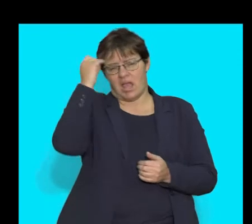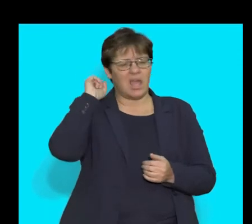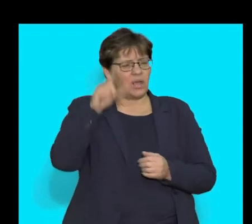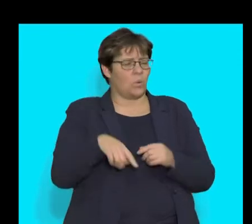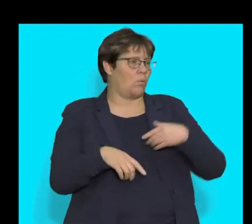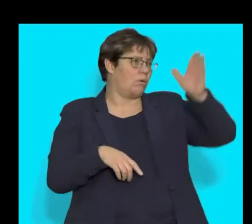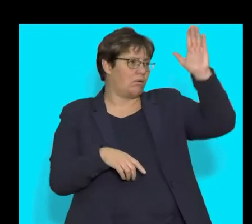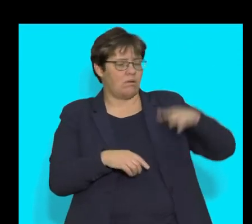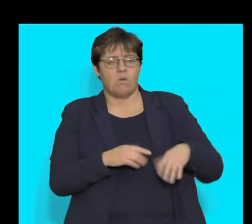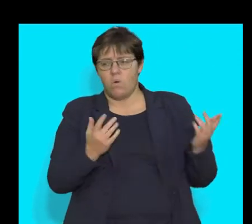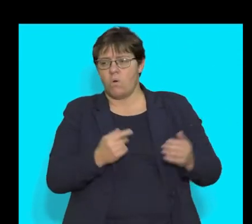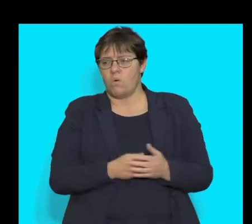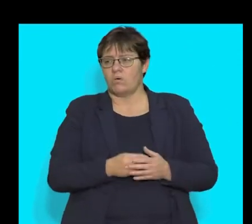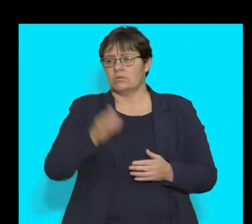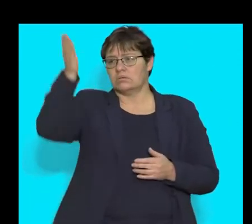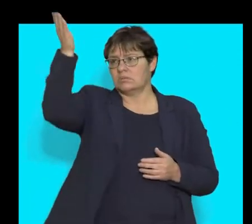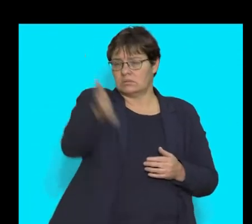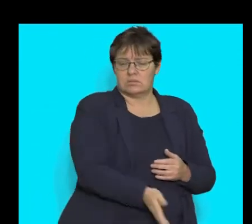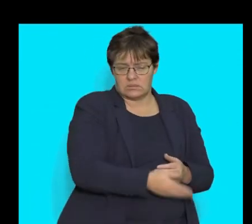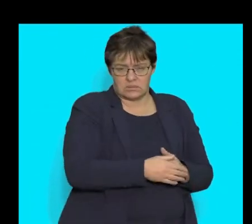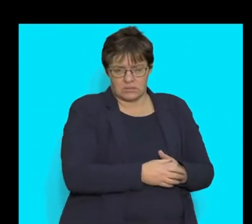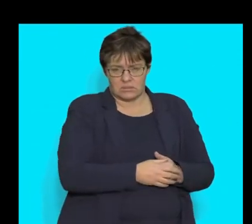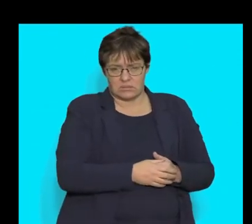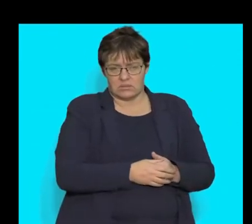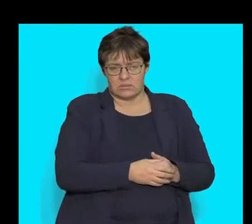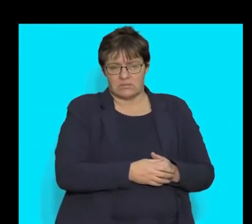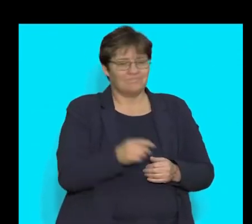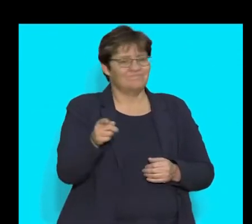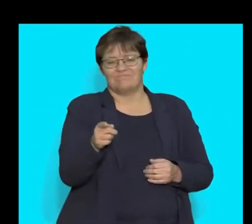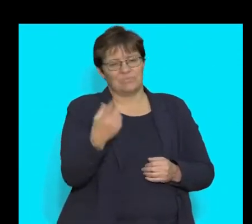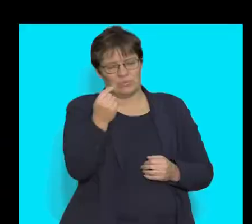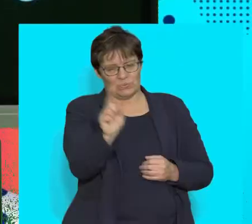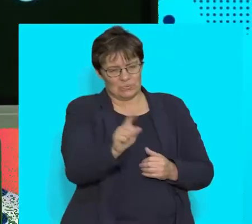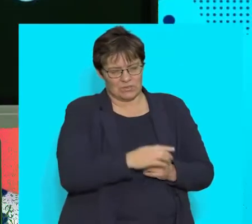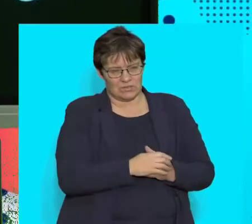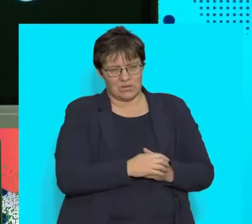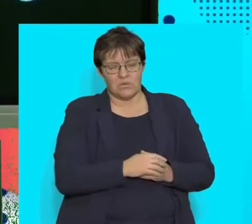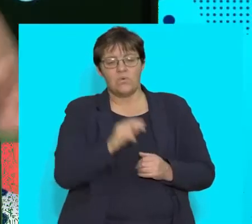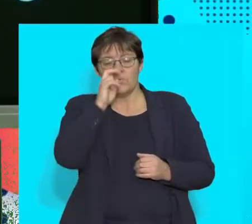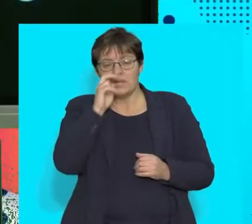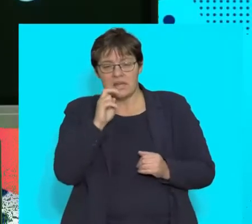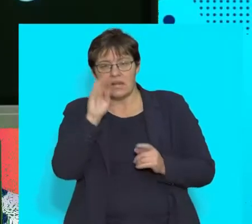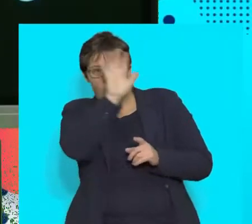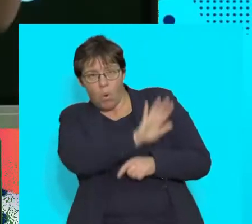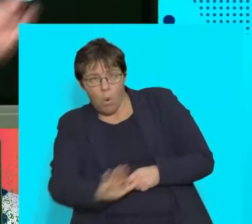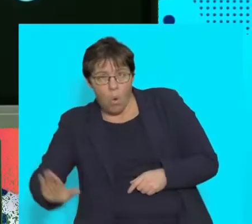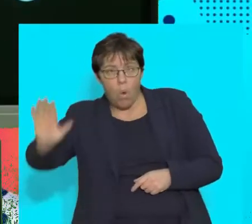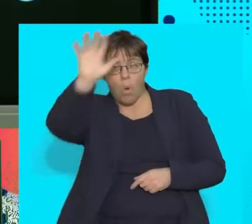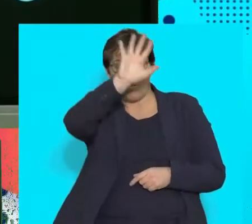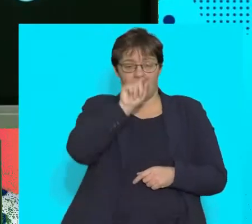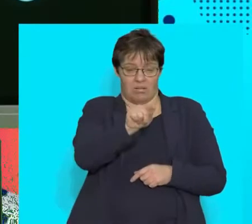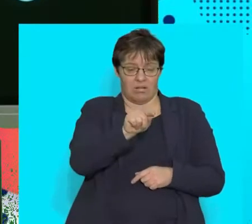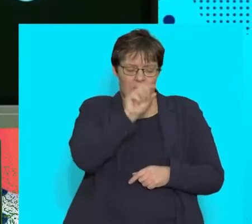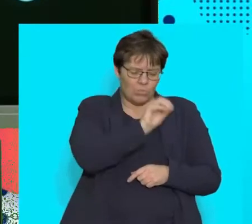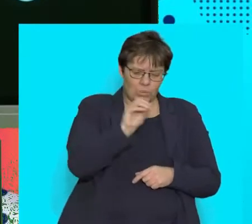points. Or we could say we take the straight line like that. That's not the way to do it. You've got to look at the whole set of